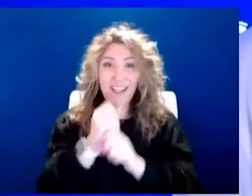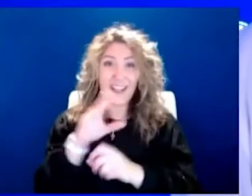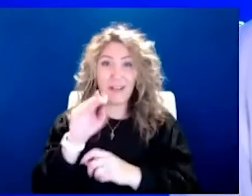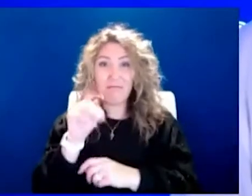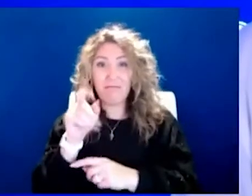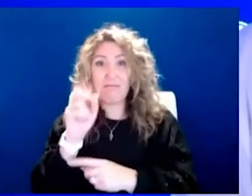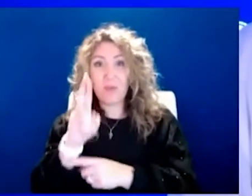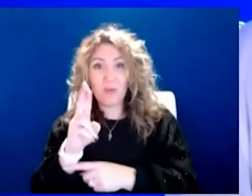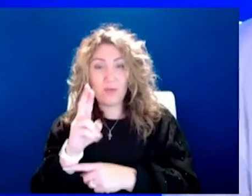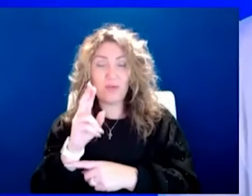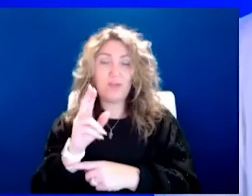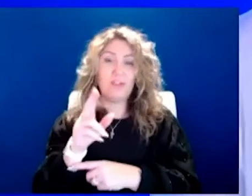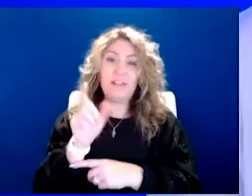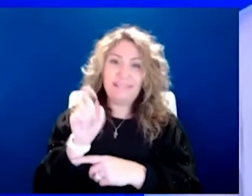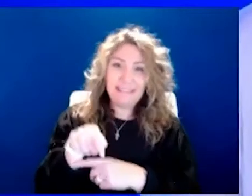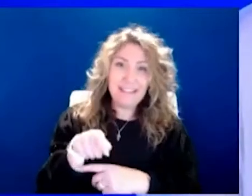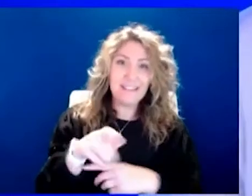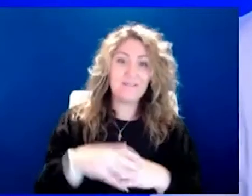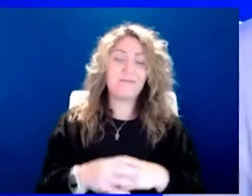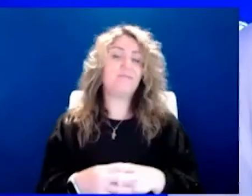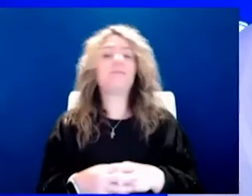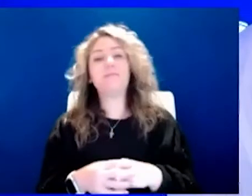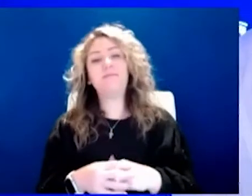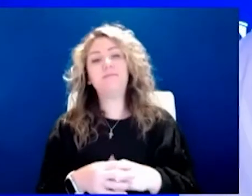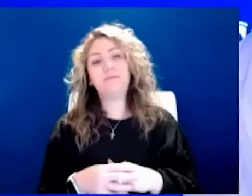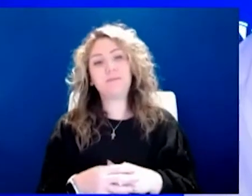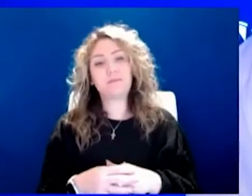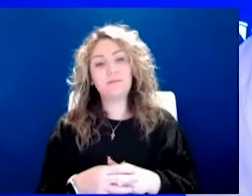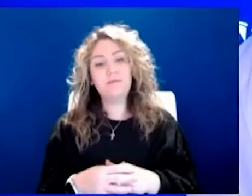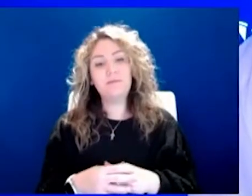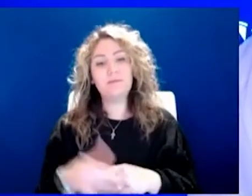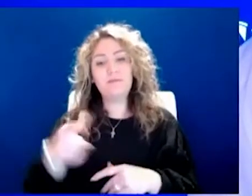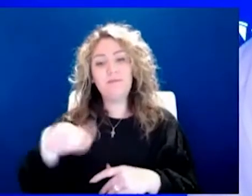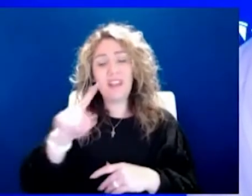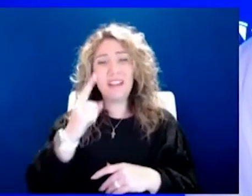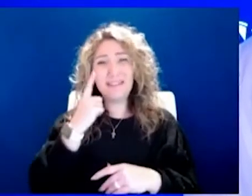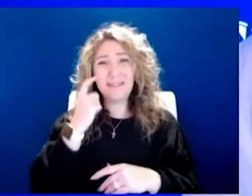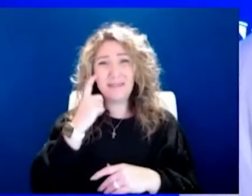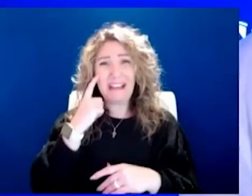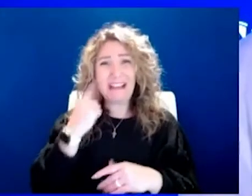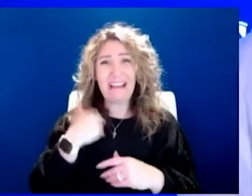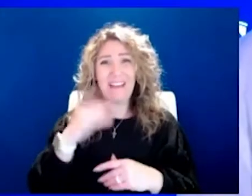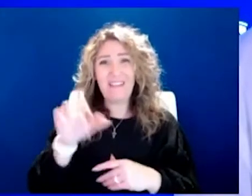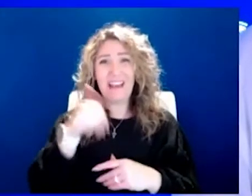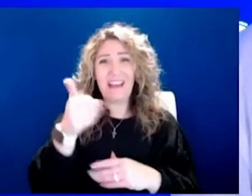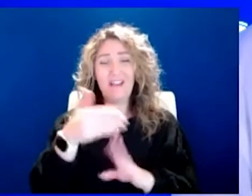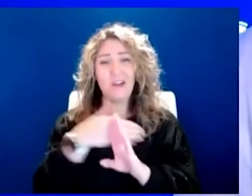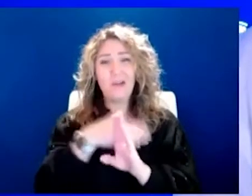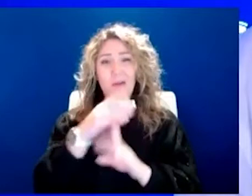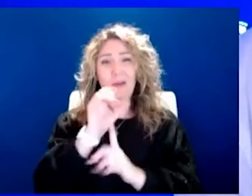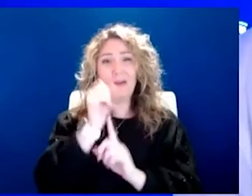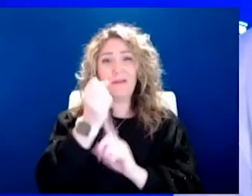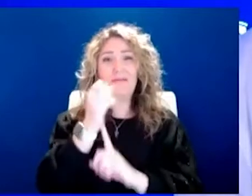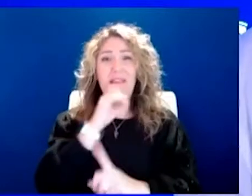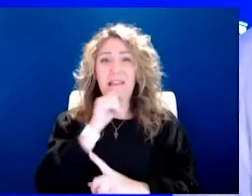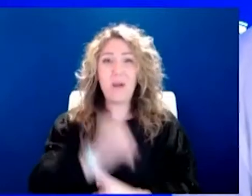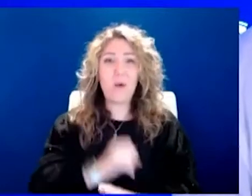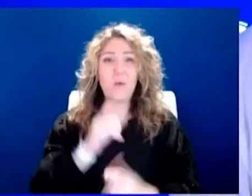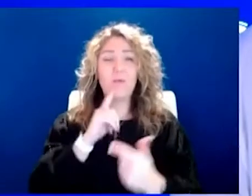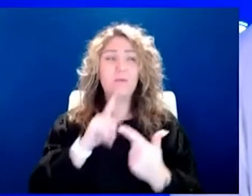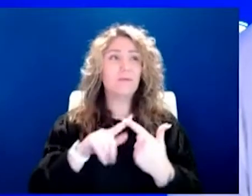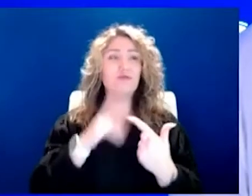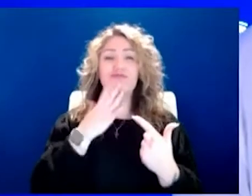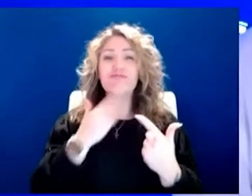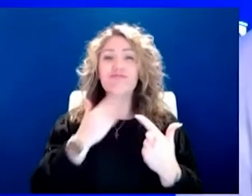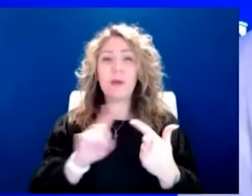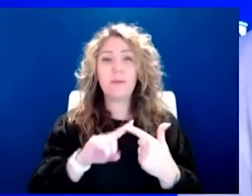that. So they, I would suspect, have those other comorbidities such as age, diabetes, obesity, heart